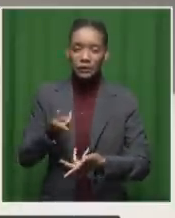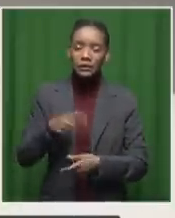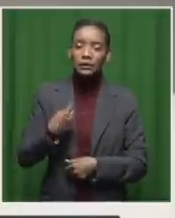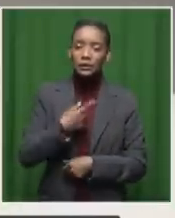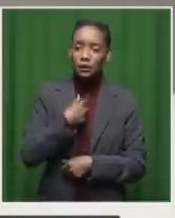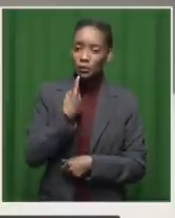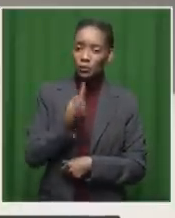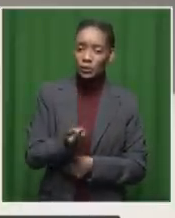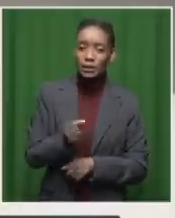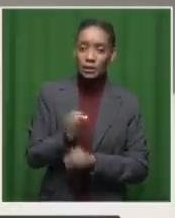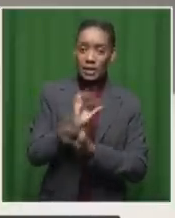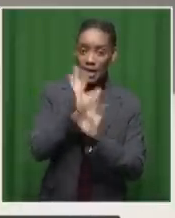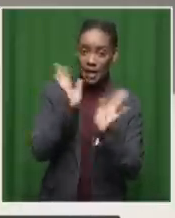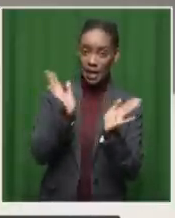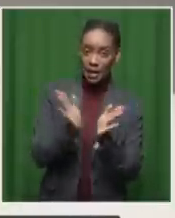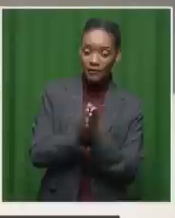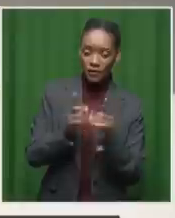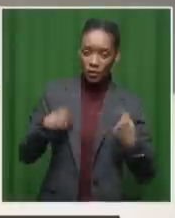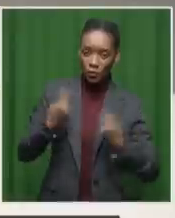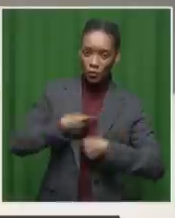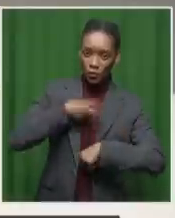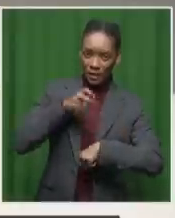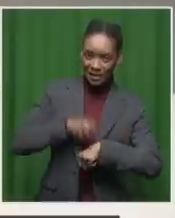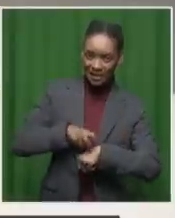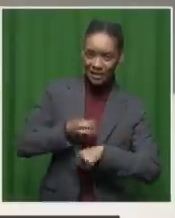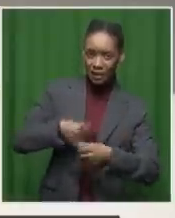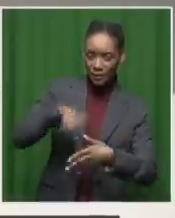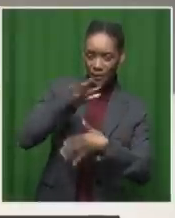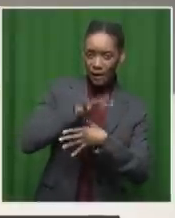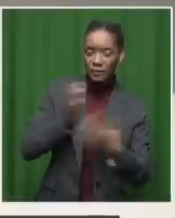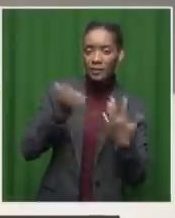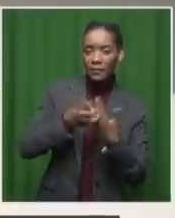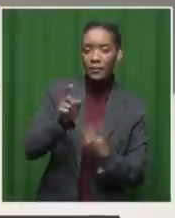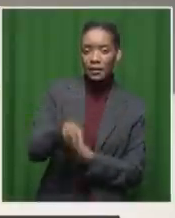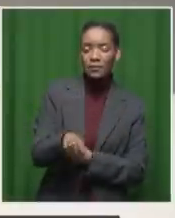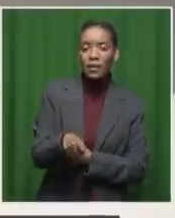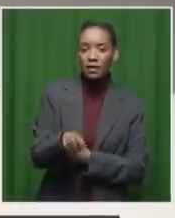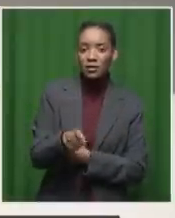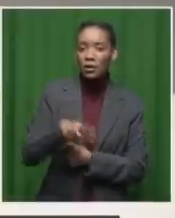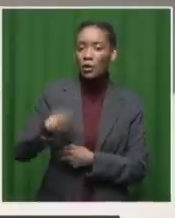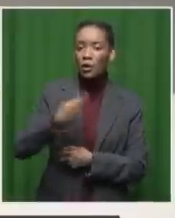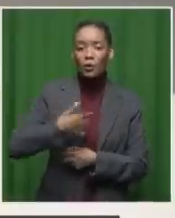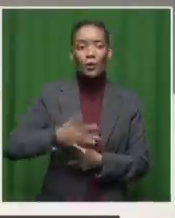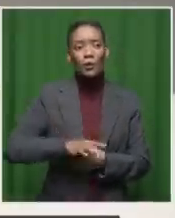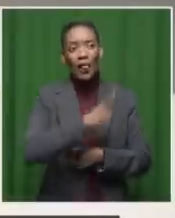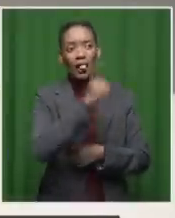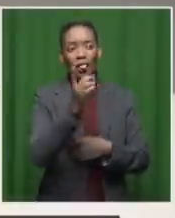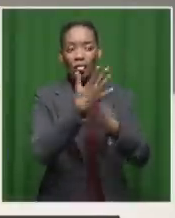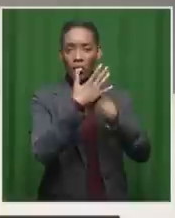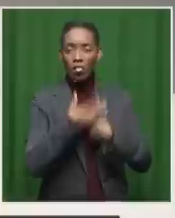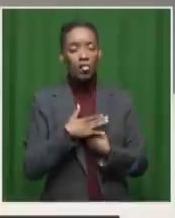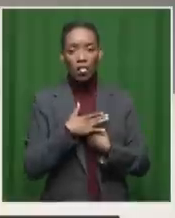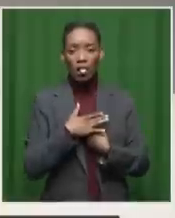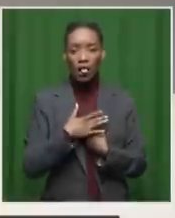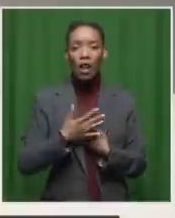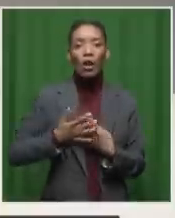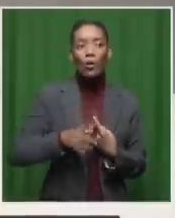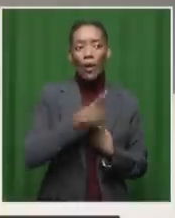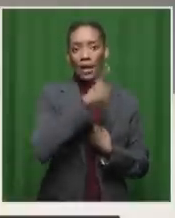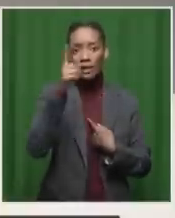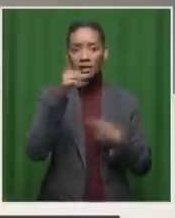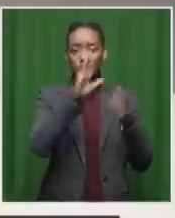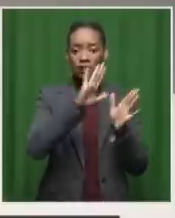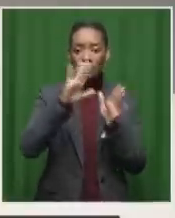everything must be based on our needs and priorities. We don't want to be imposed. We want to be respected when we